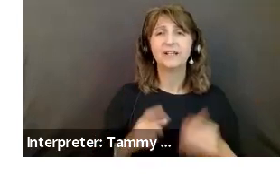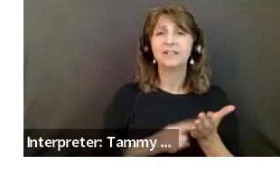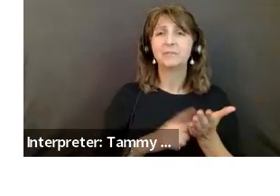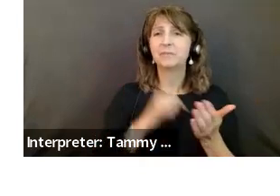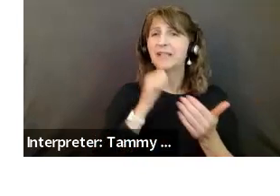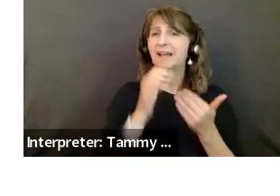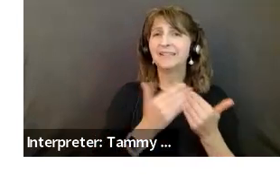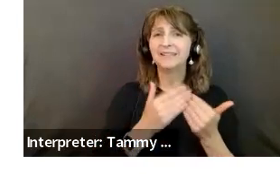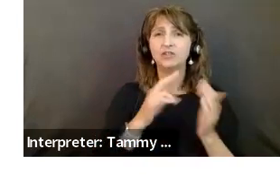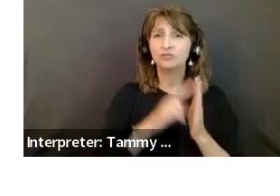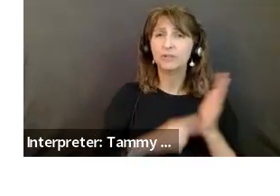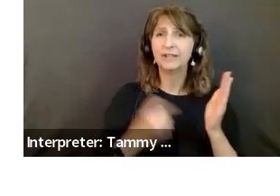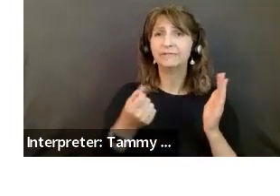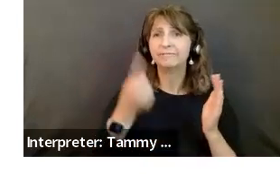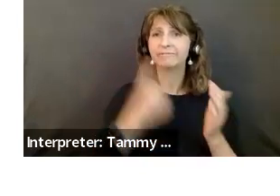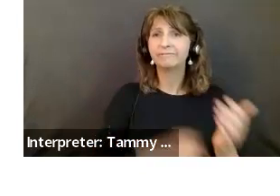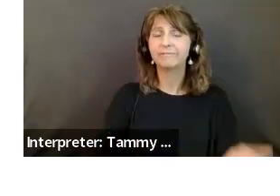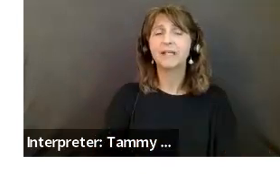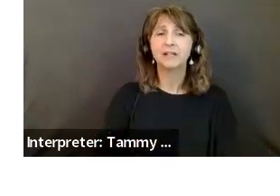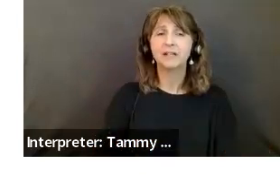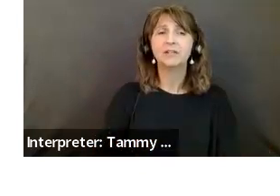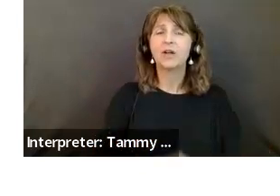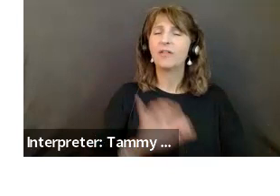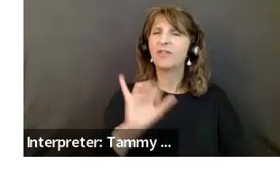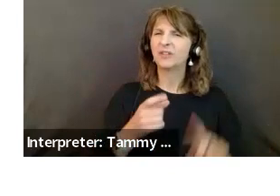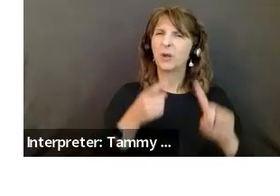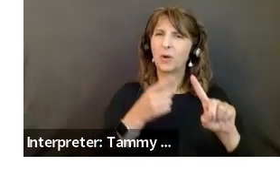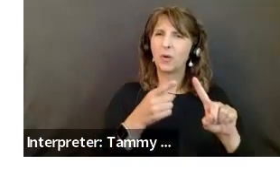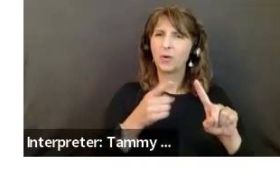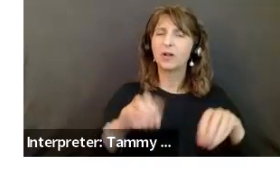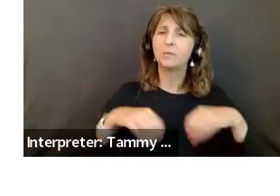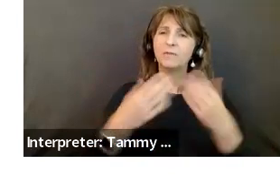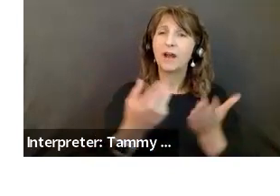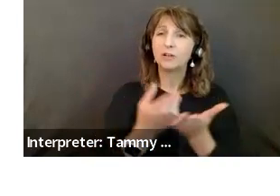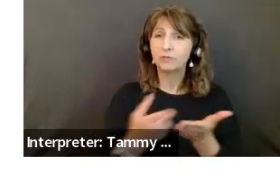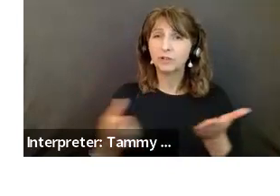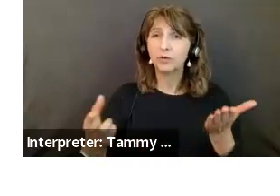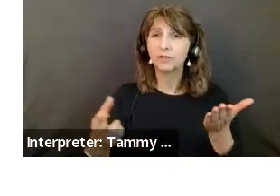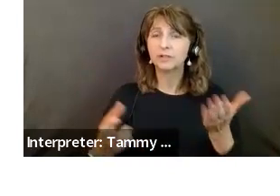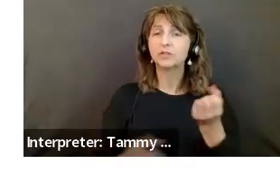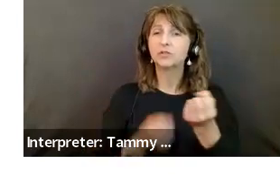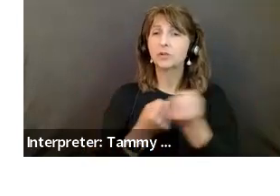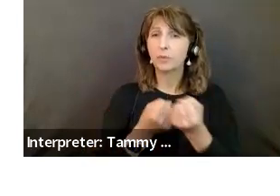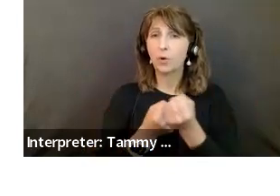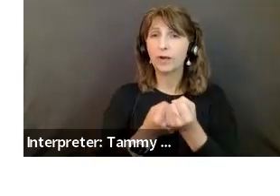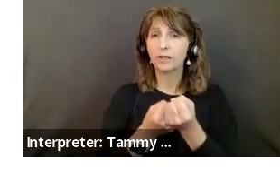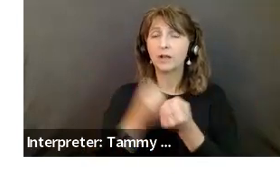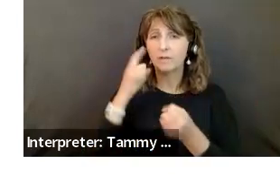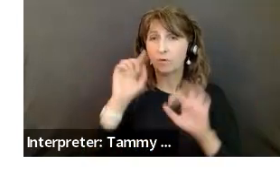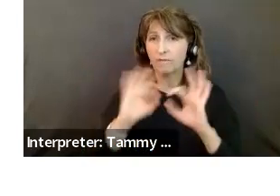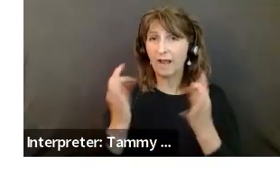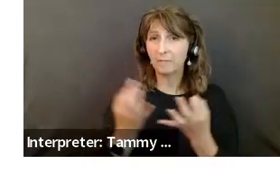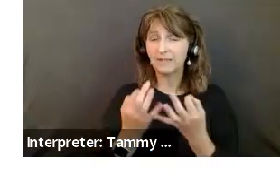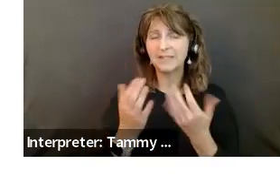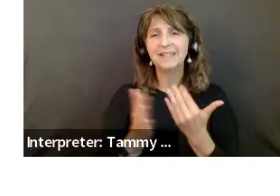So that's our goal, is to provide resources and support to families that's easy to find, easy to sift